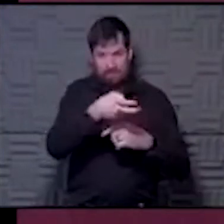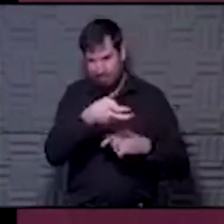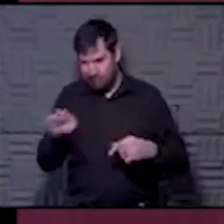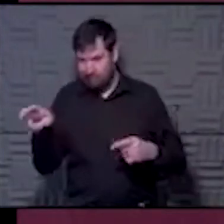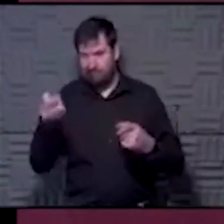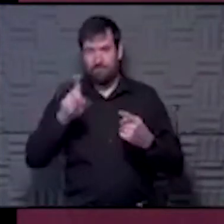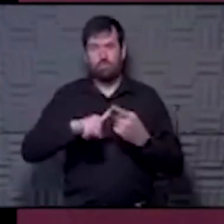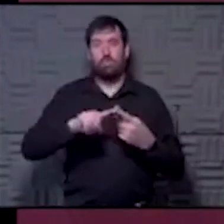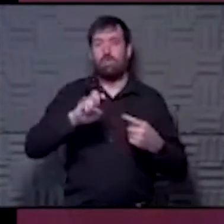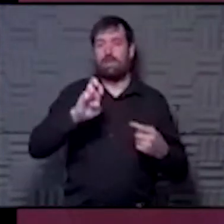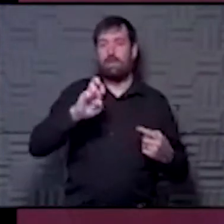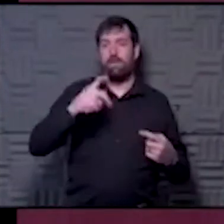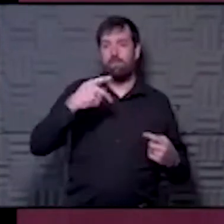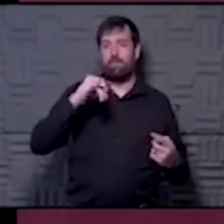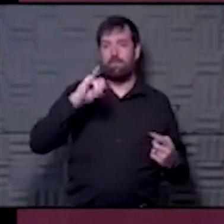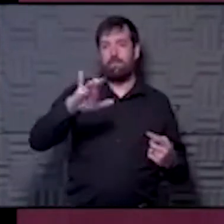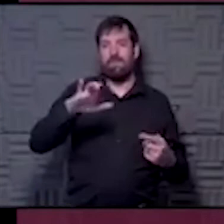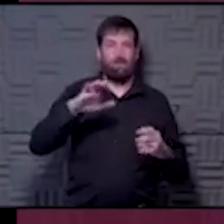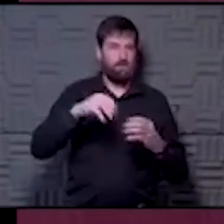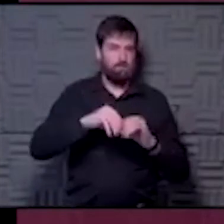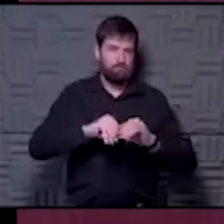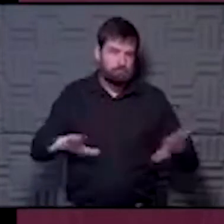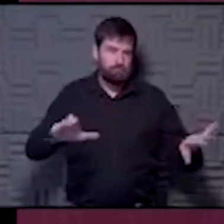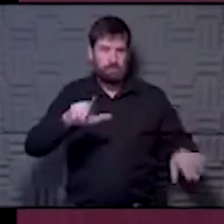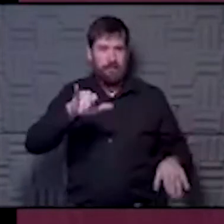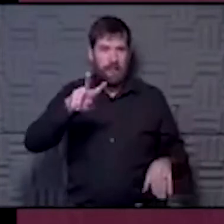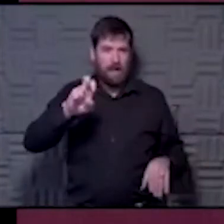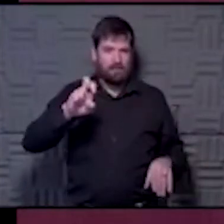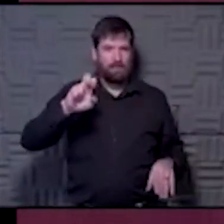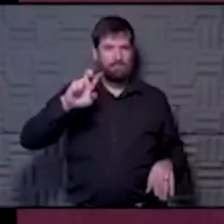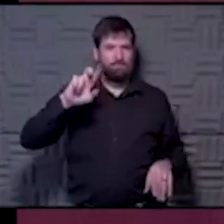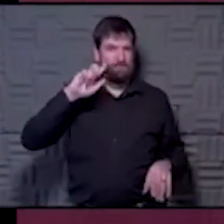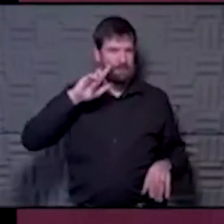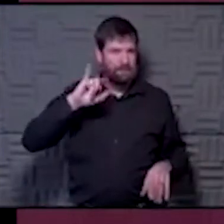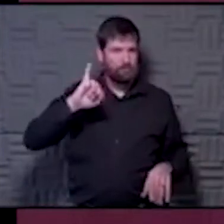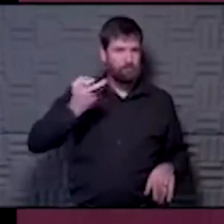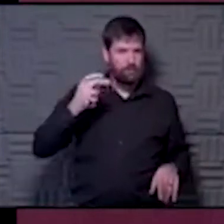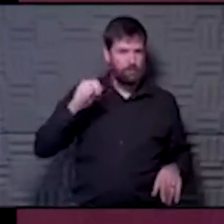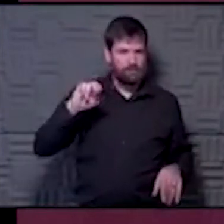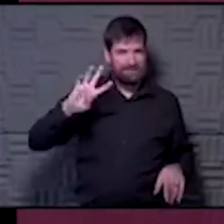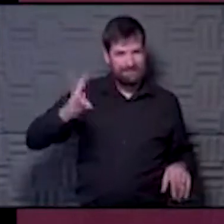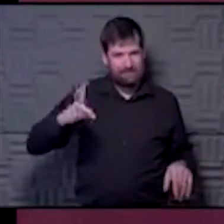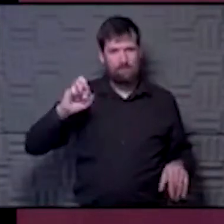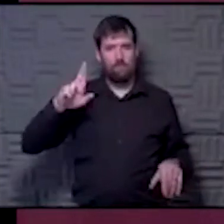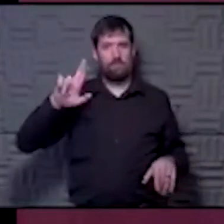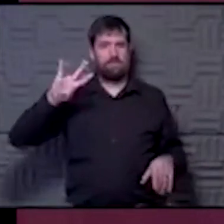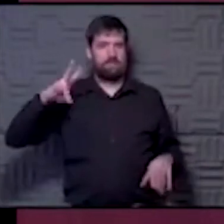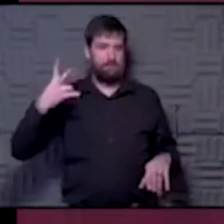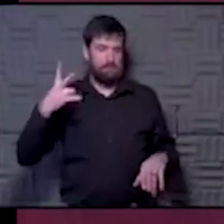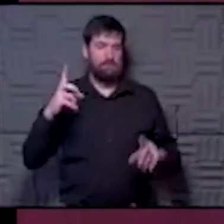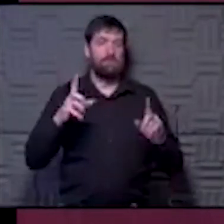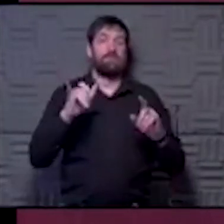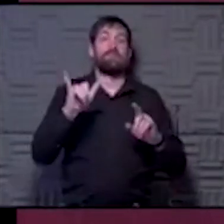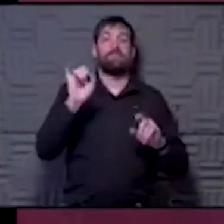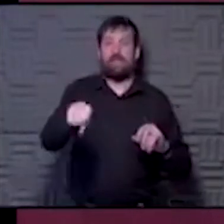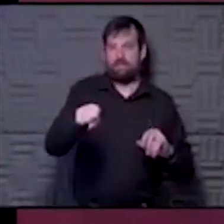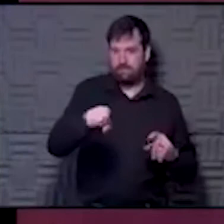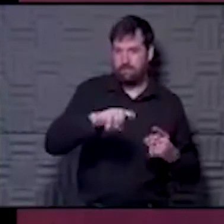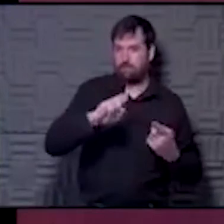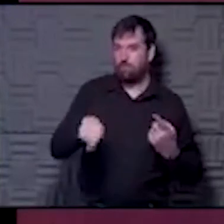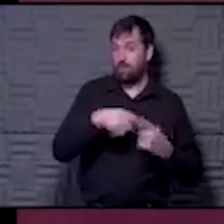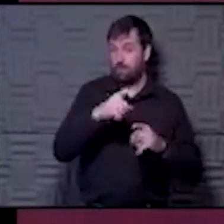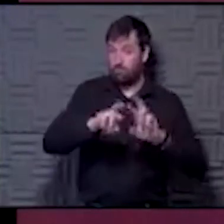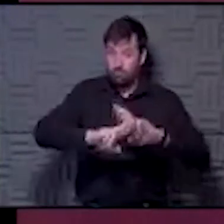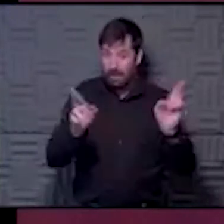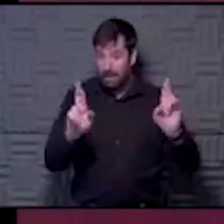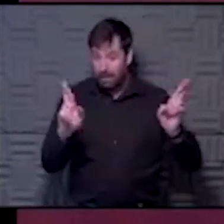has a module for that. That goes live, I think, the 6th or 7th of January. And then, yes, I think that when we get ready